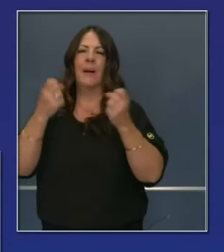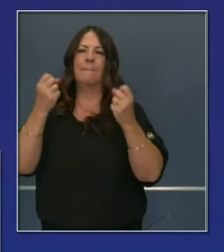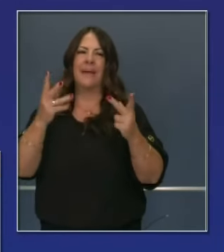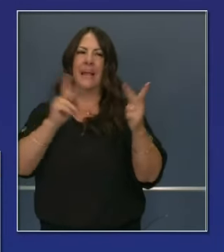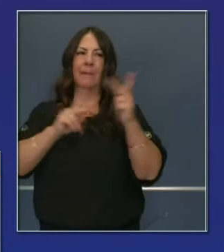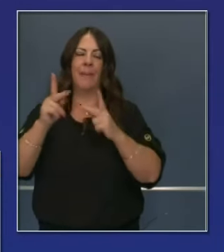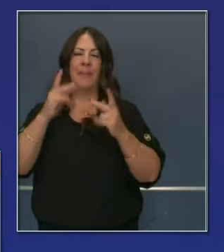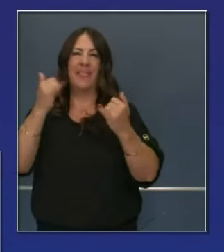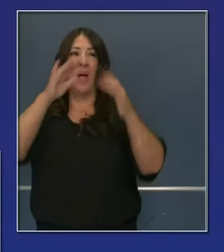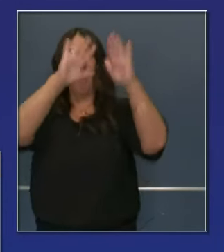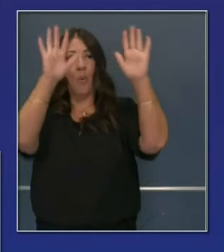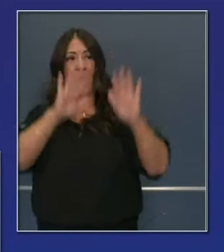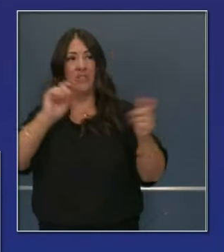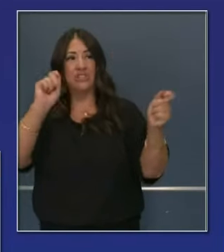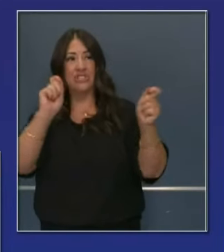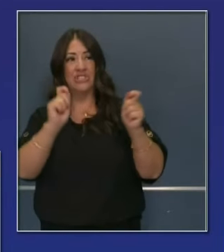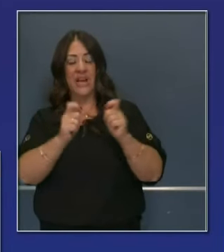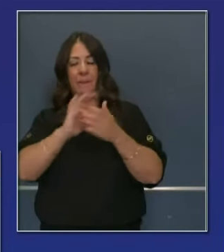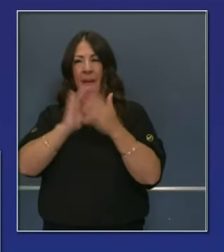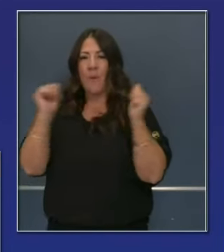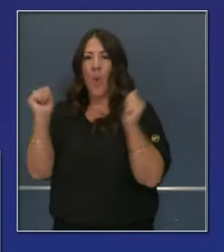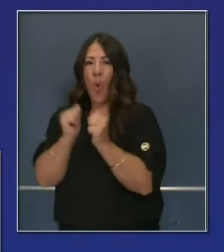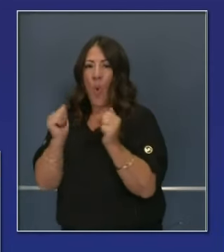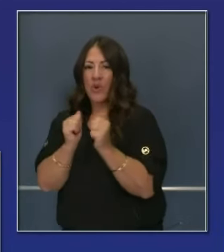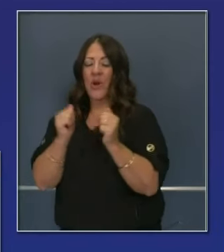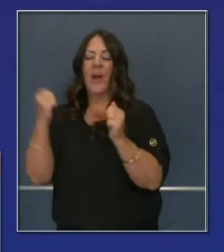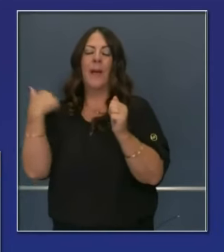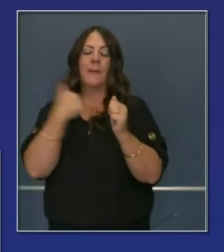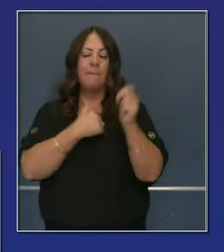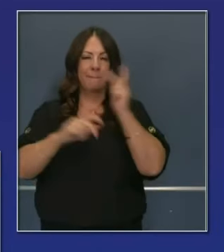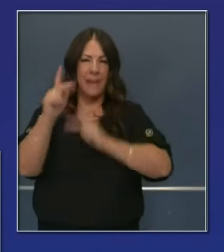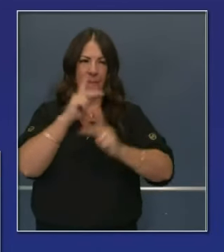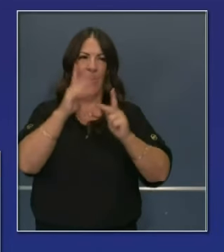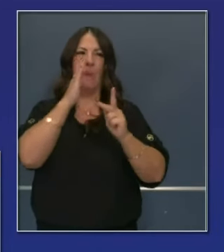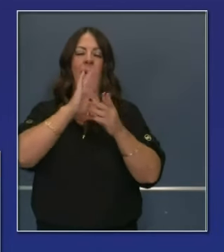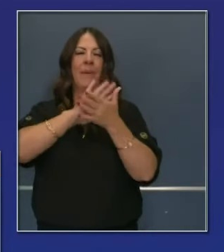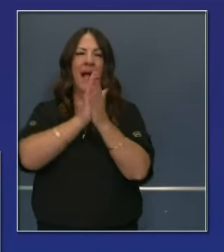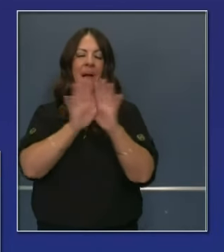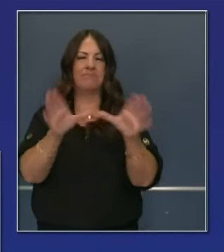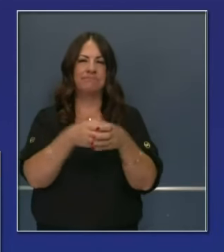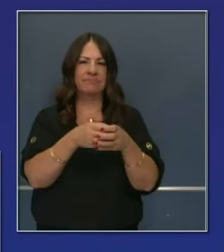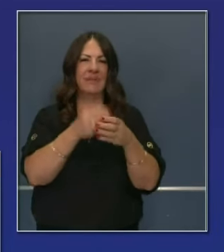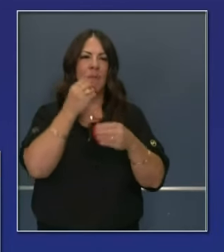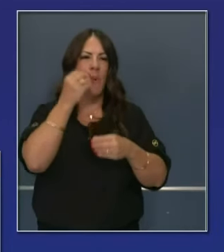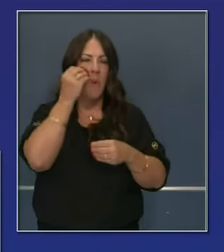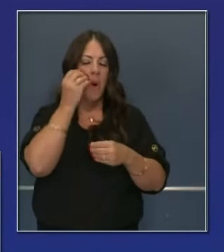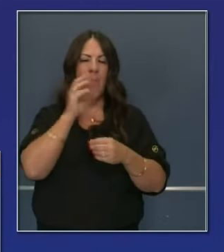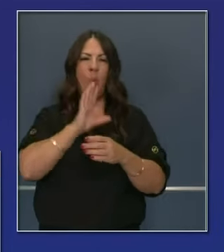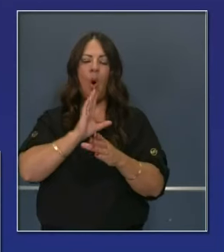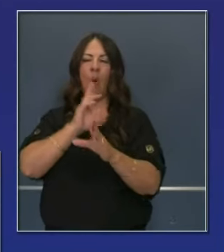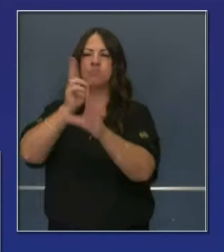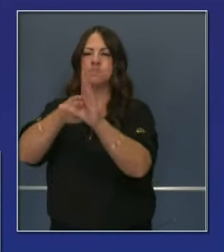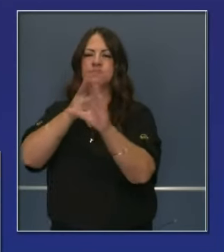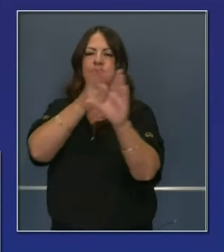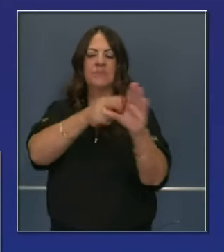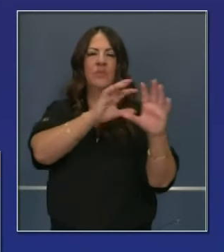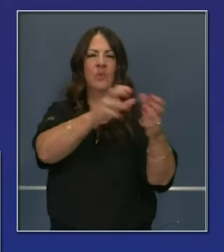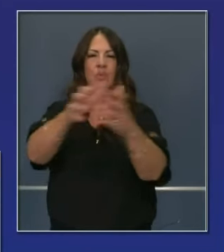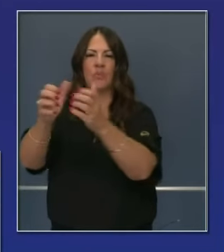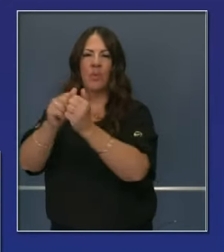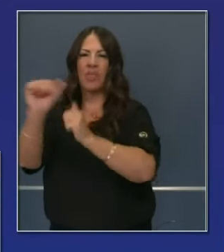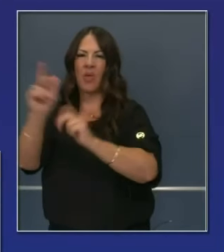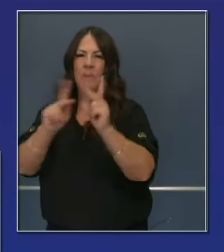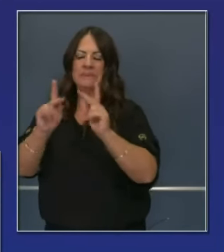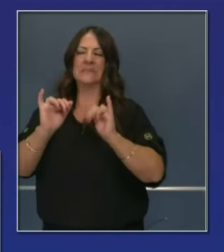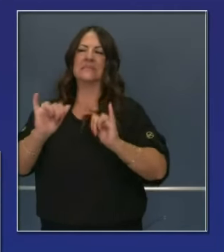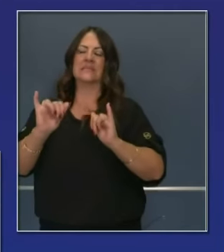into a season where more of us begin to mix and come back, extended family members for the holidays. This is an area of obvious and